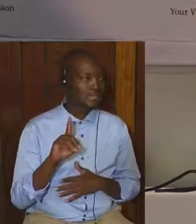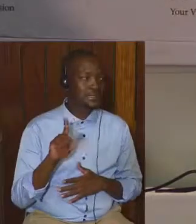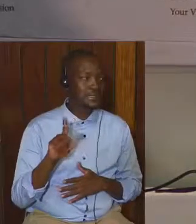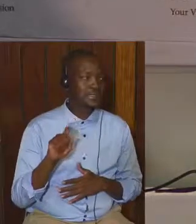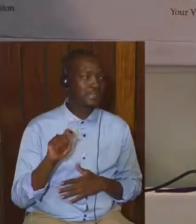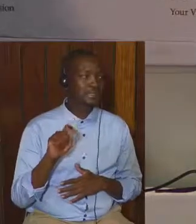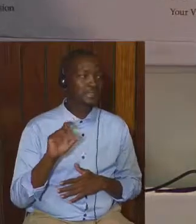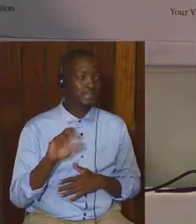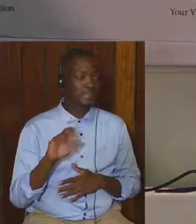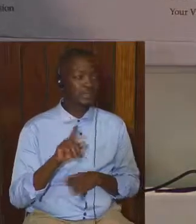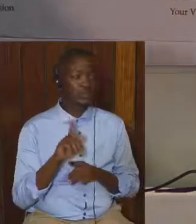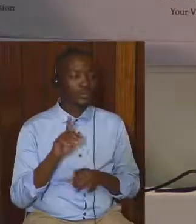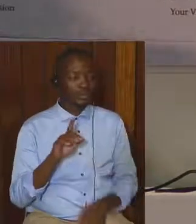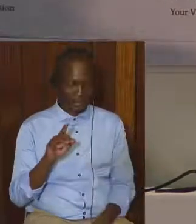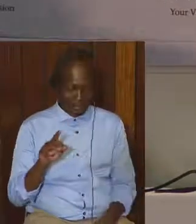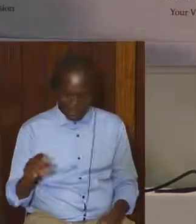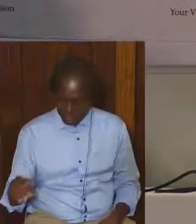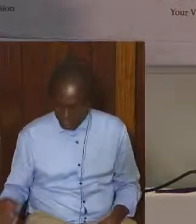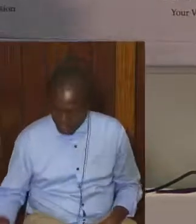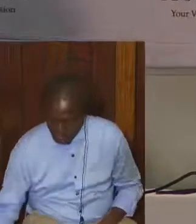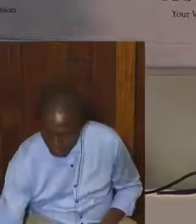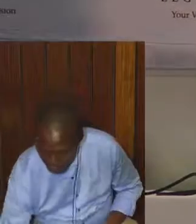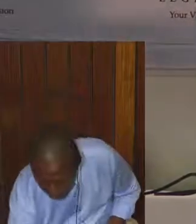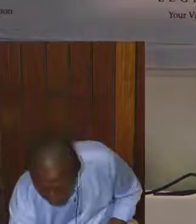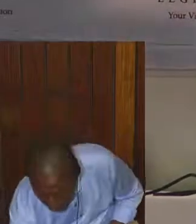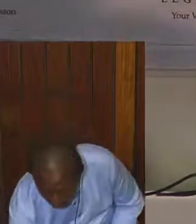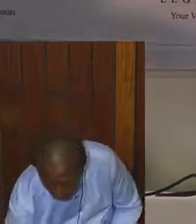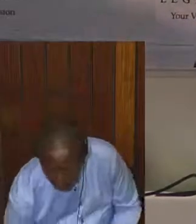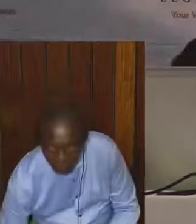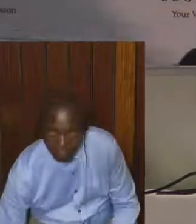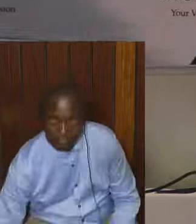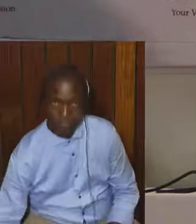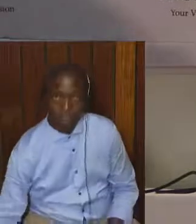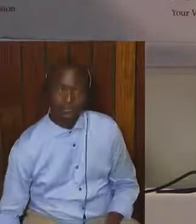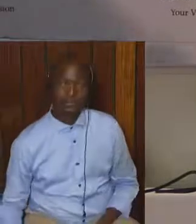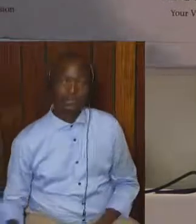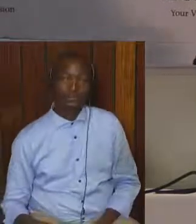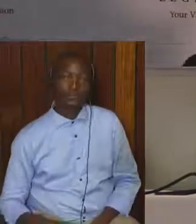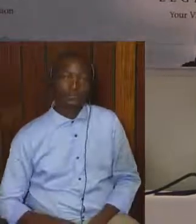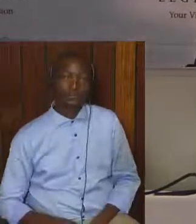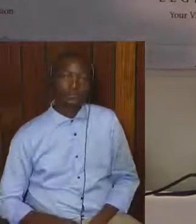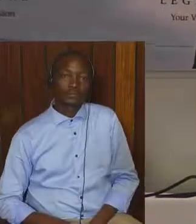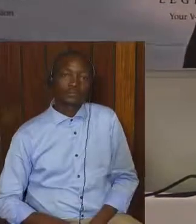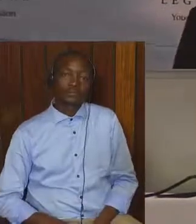these ones in particular, there are others as well. But I want to say this, that